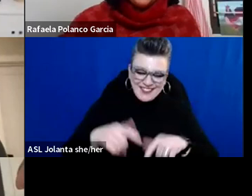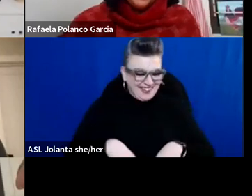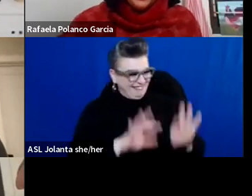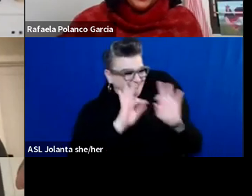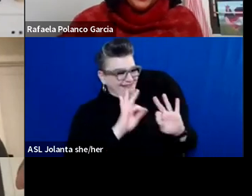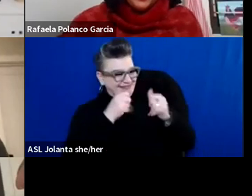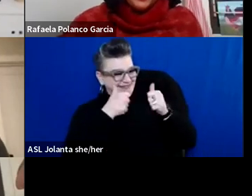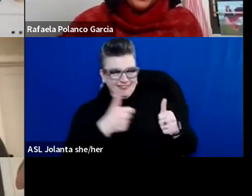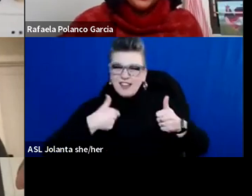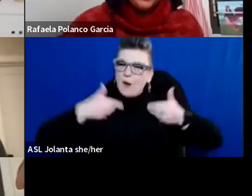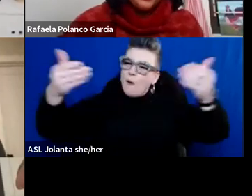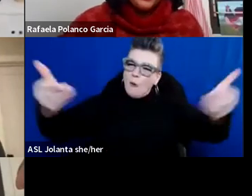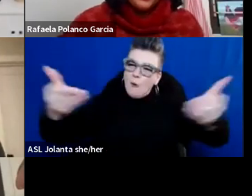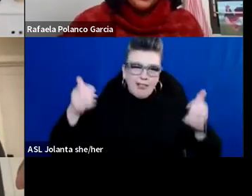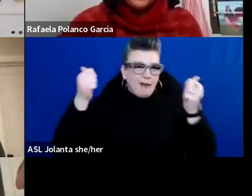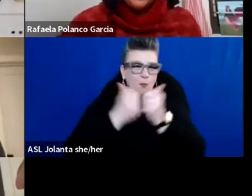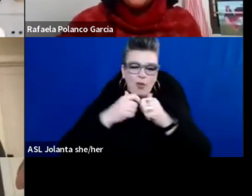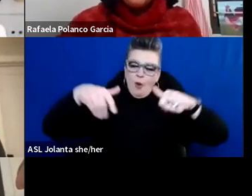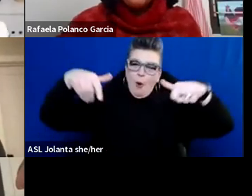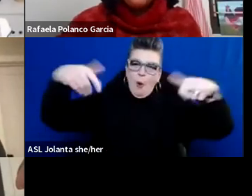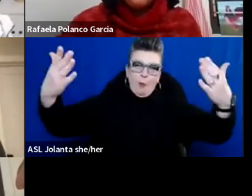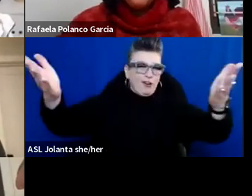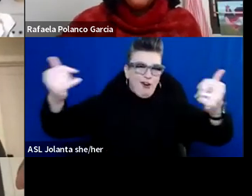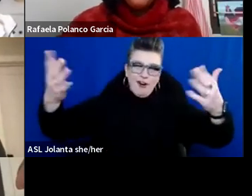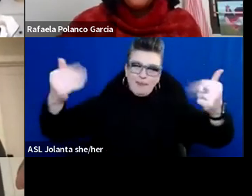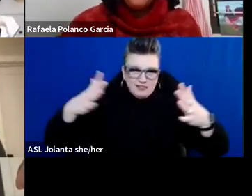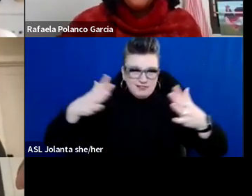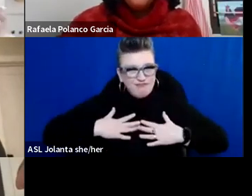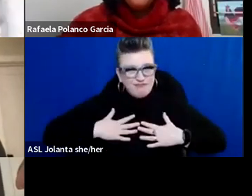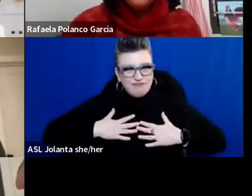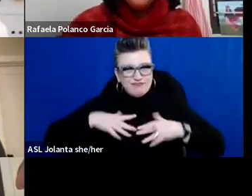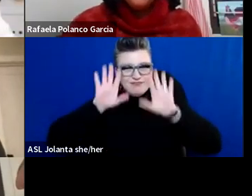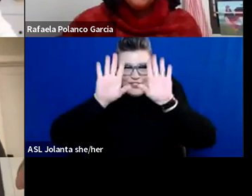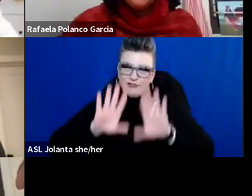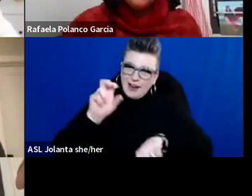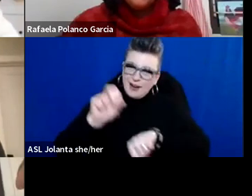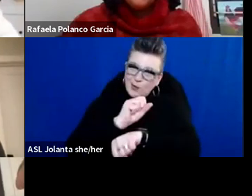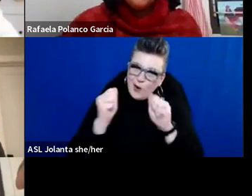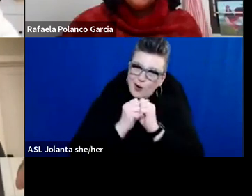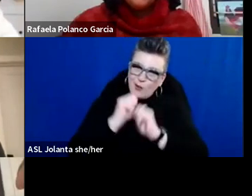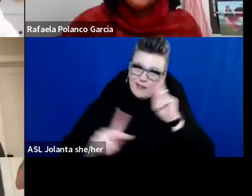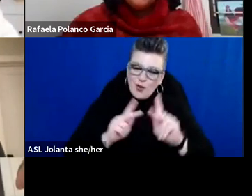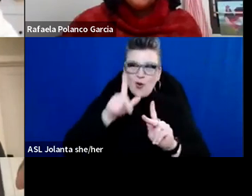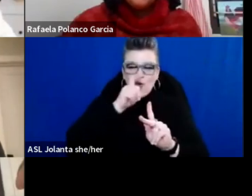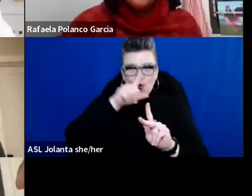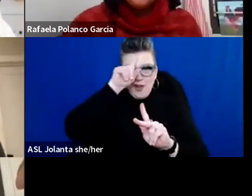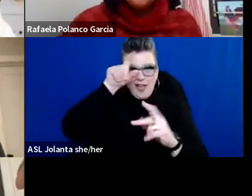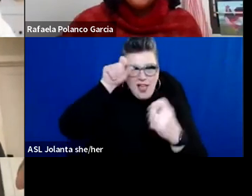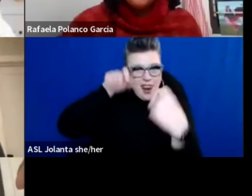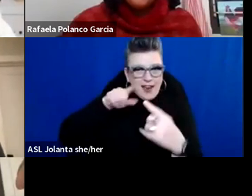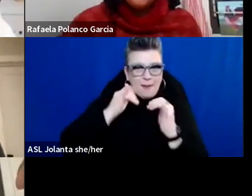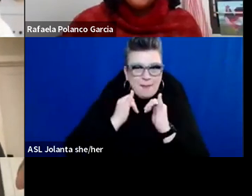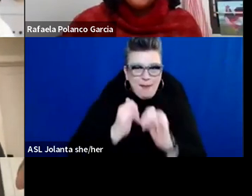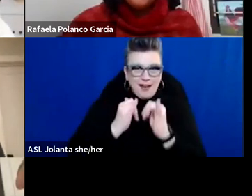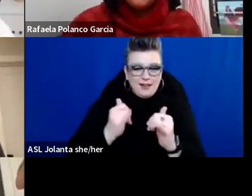um open arms and of course it's a it's great to be able to work alongside people who are uh like-minded in the in the um the